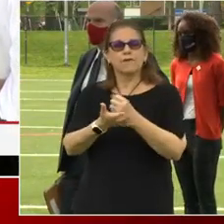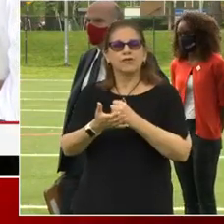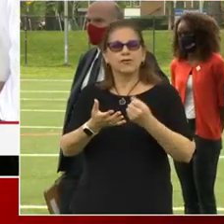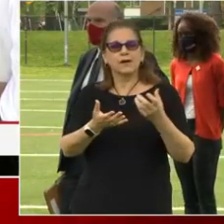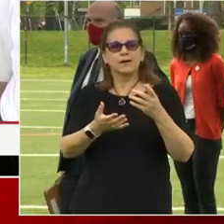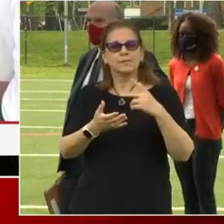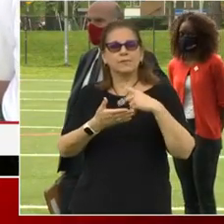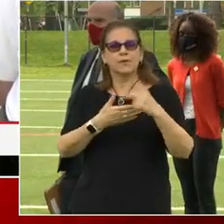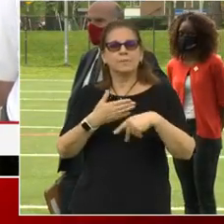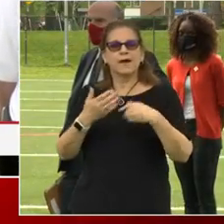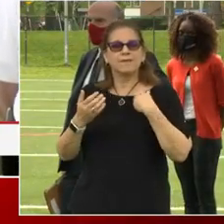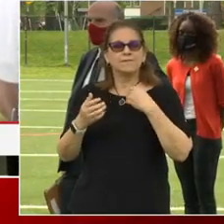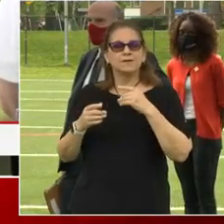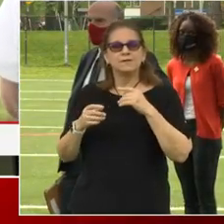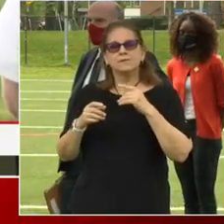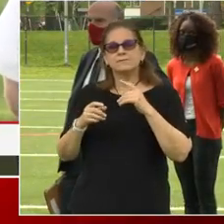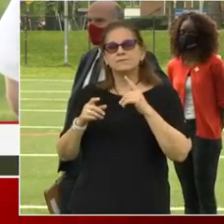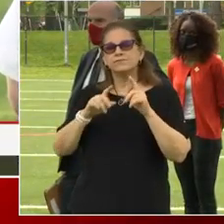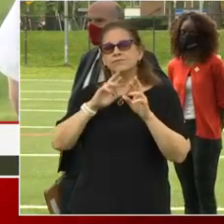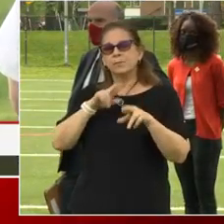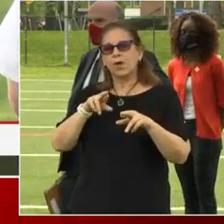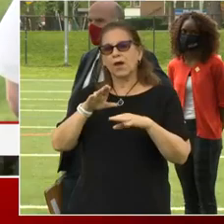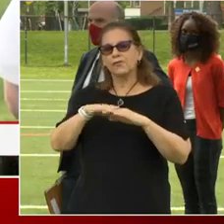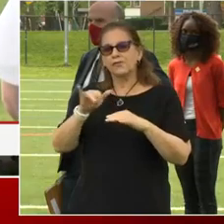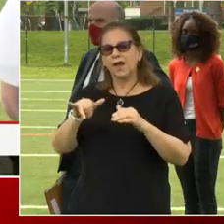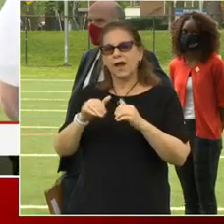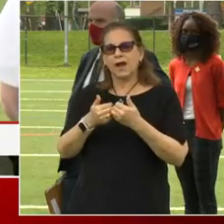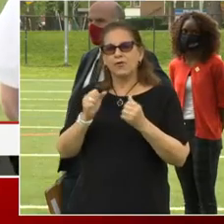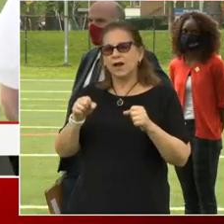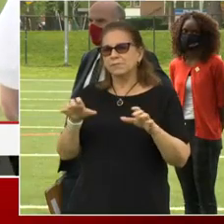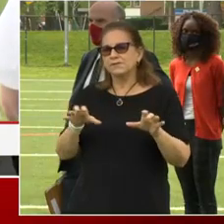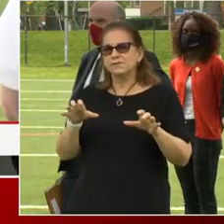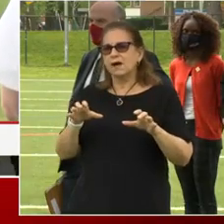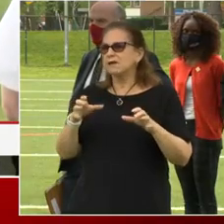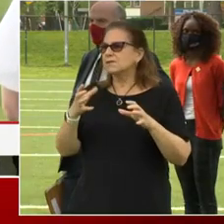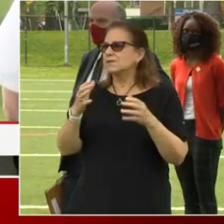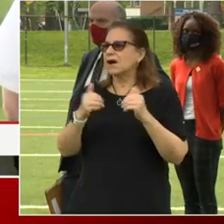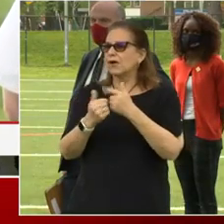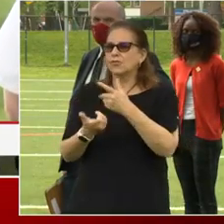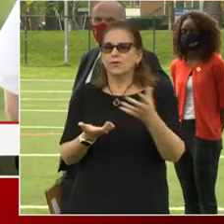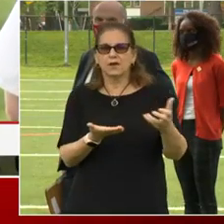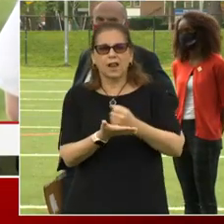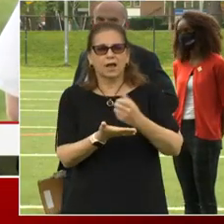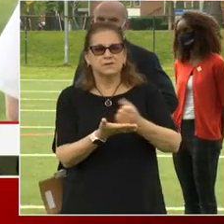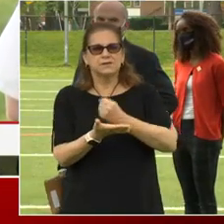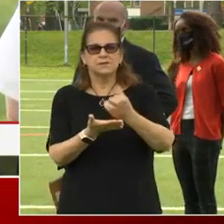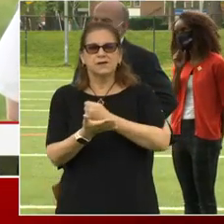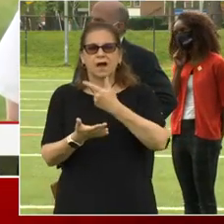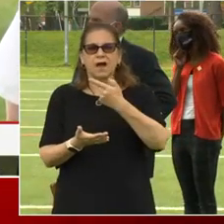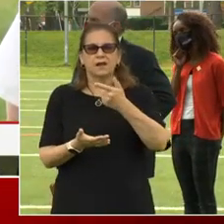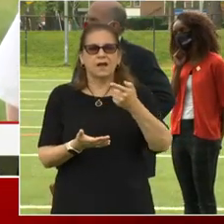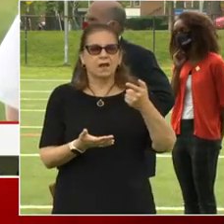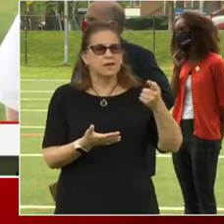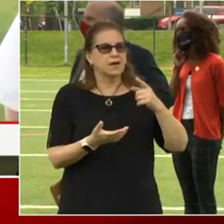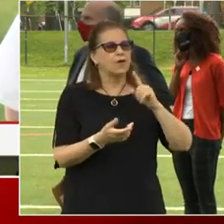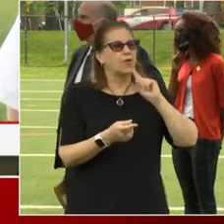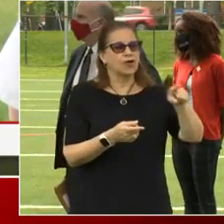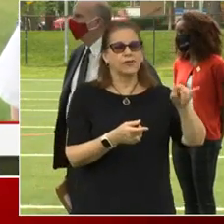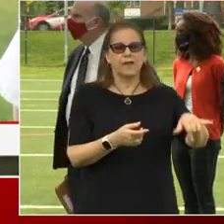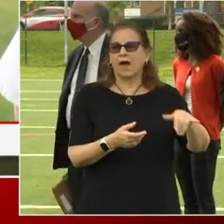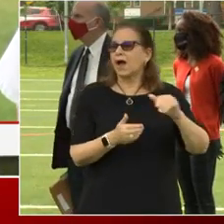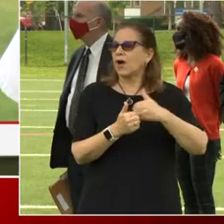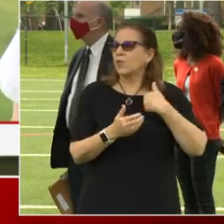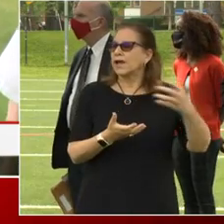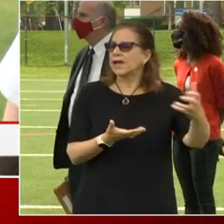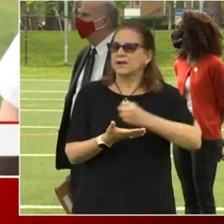new orders and new standards about how it can be done to get the guns. What are those new orders and new standards? Briefly.